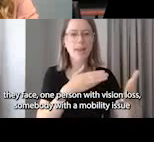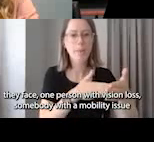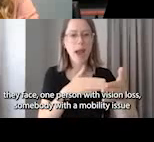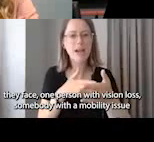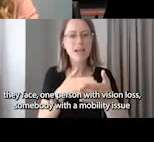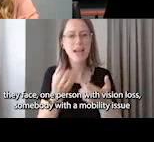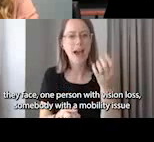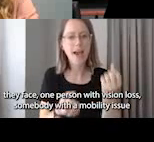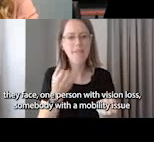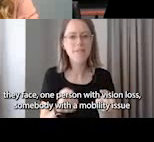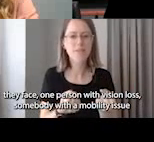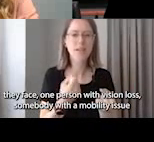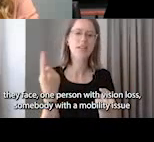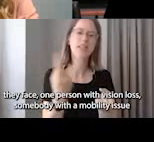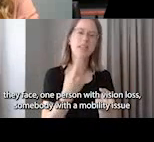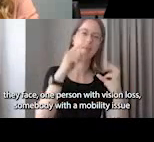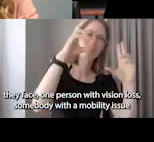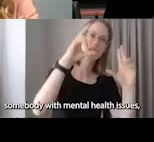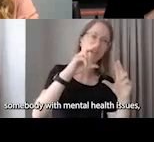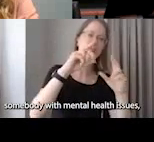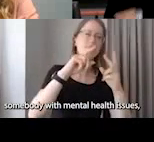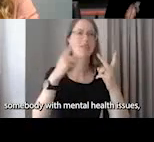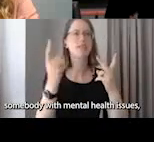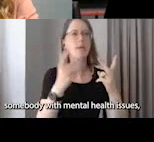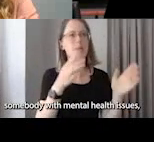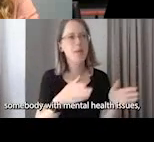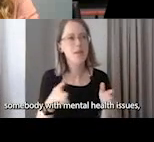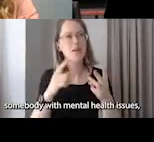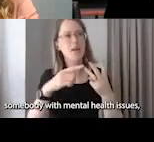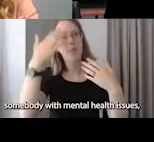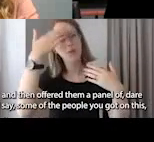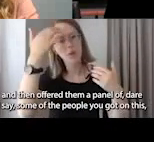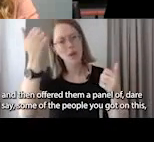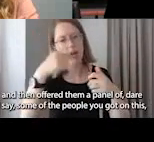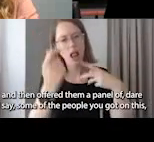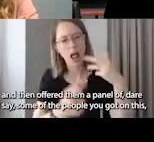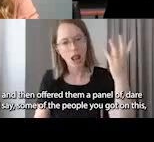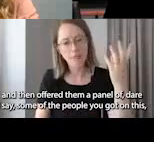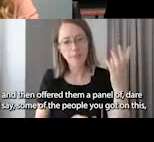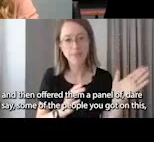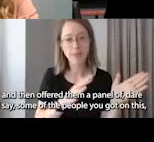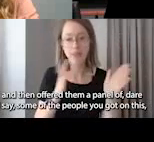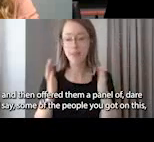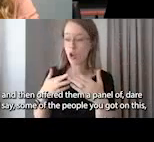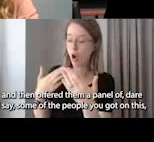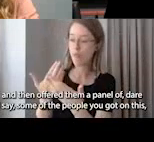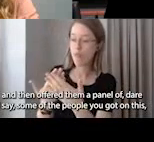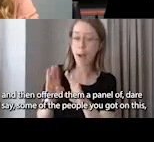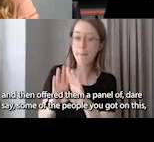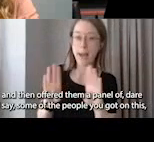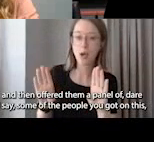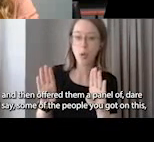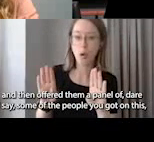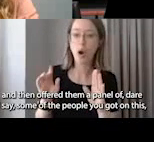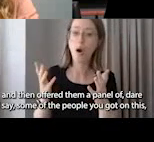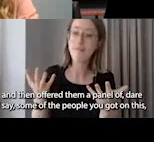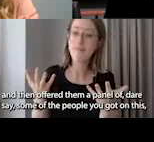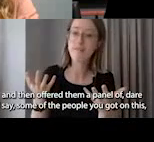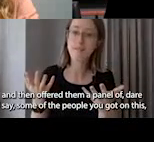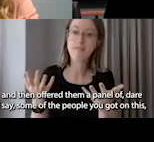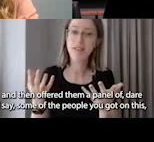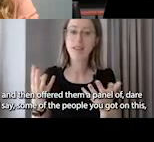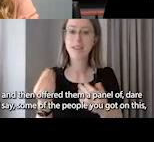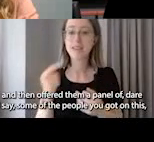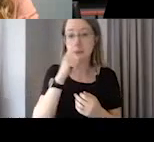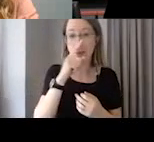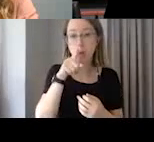one person with vision loss, somebody with a mobility issue, somebody with mental health issues, and then offer them a panel of, dare I say it, some of the people